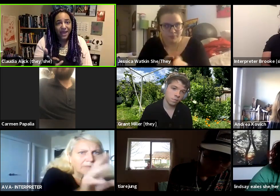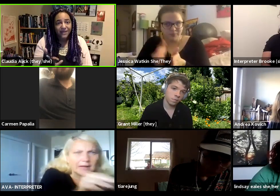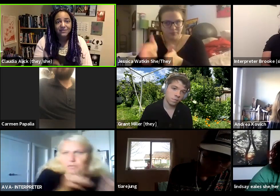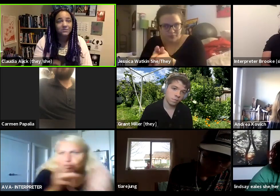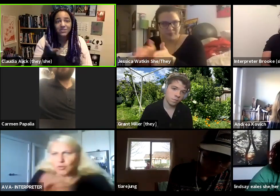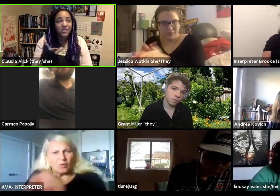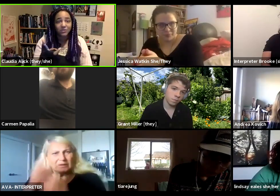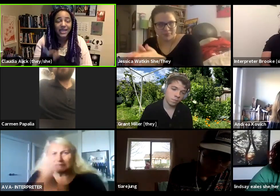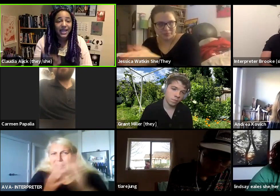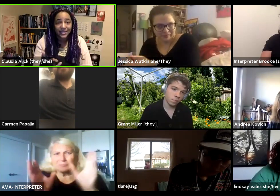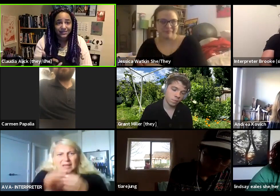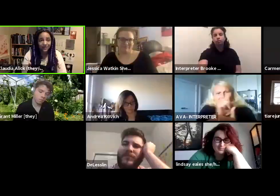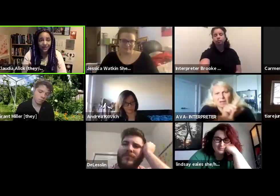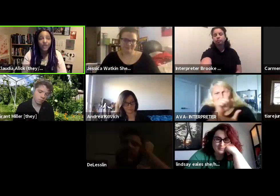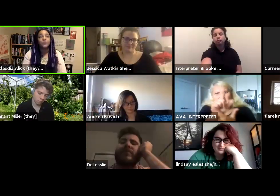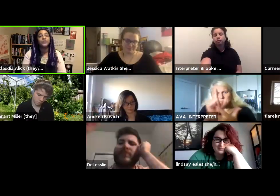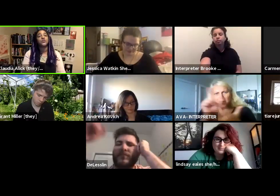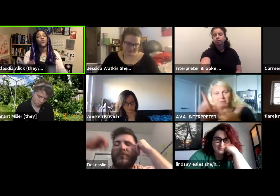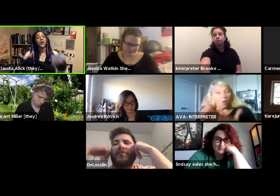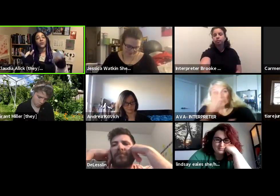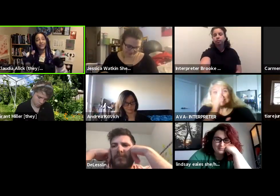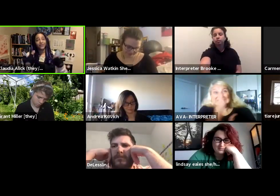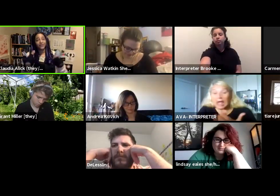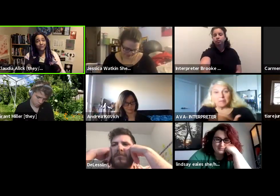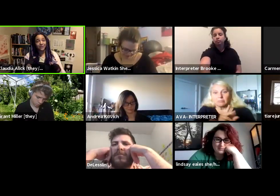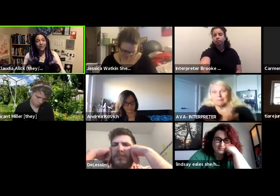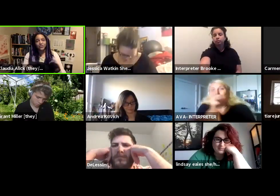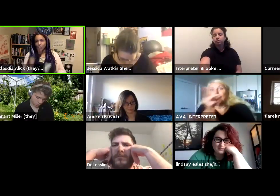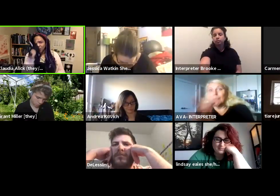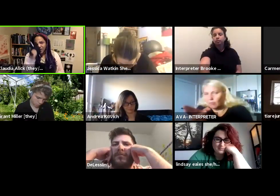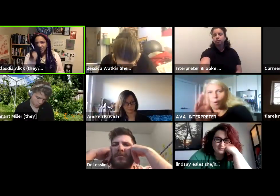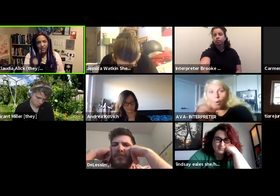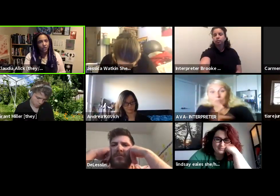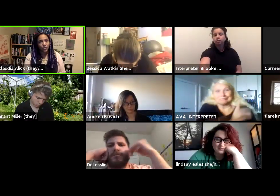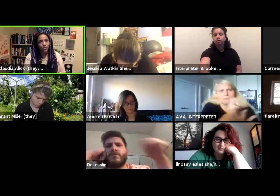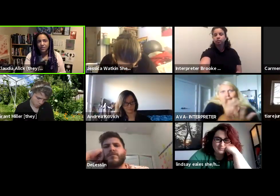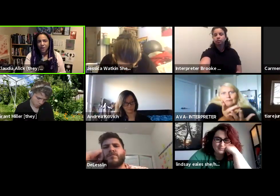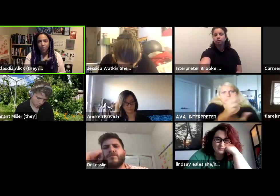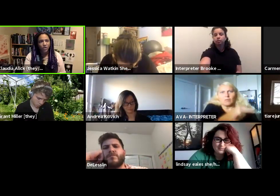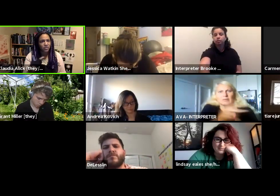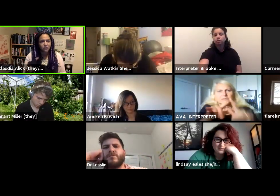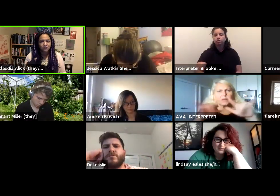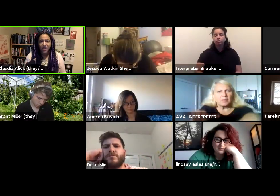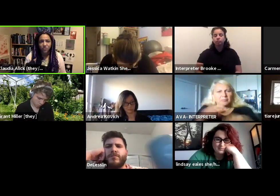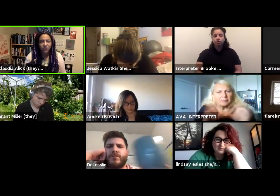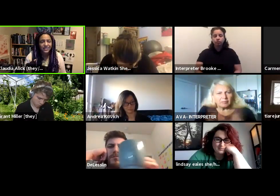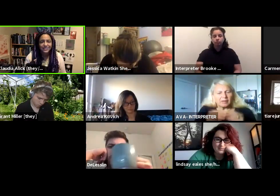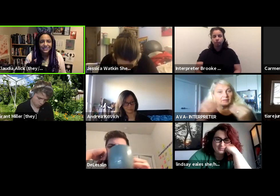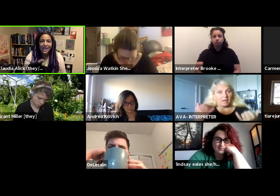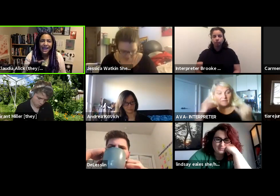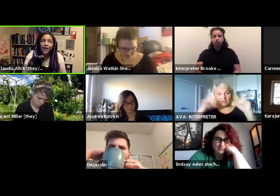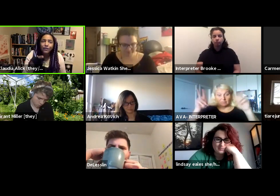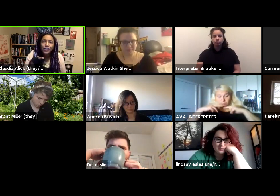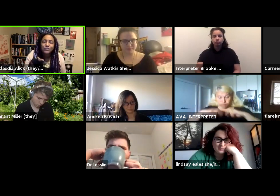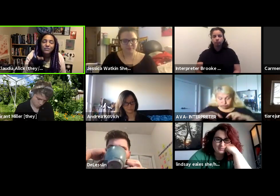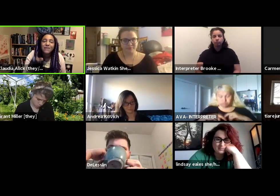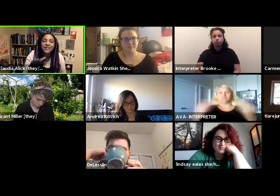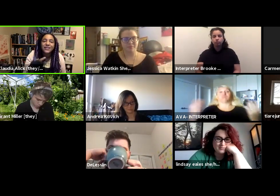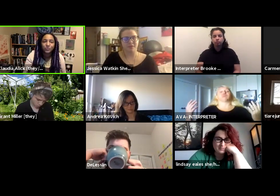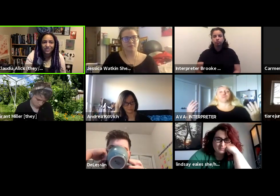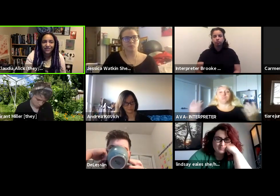to back, sometimes simultaneously, which is requiring them to really get real about what are their priorities. How do